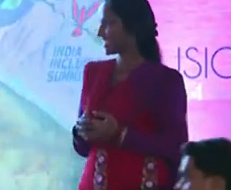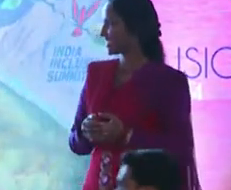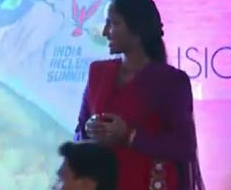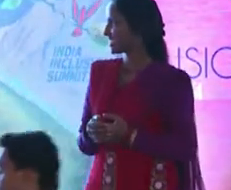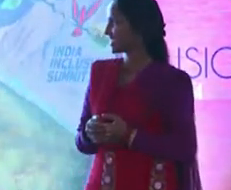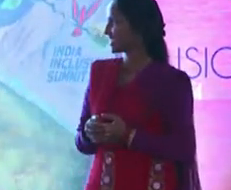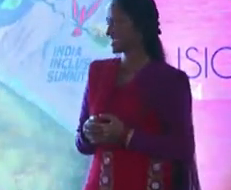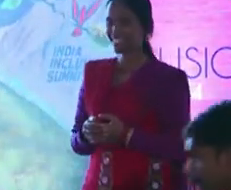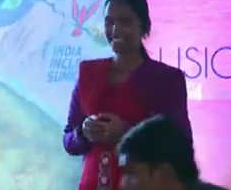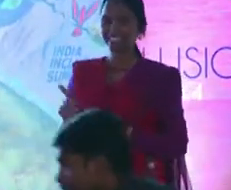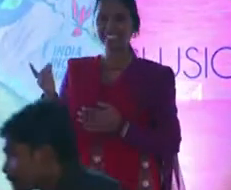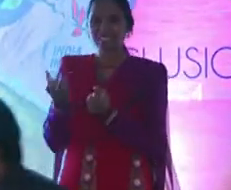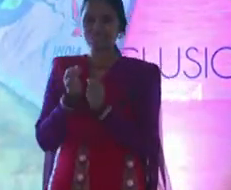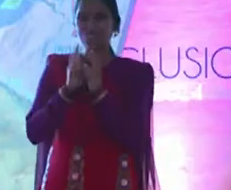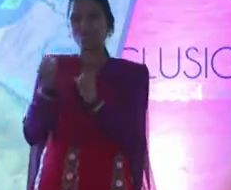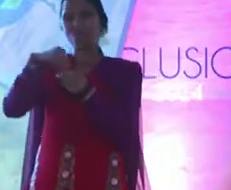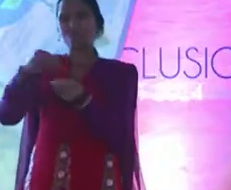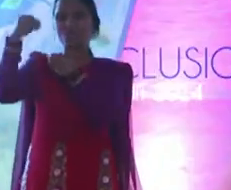I can go on and on like Arnab.